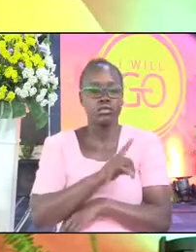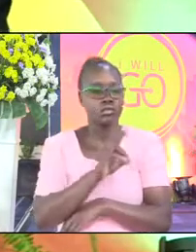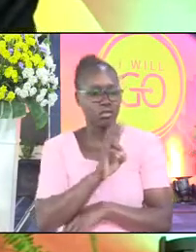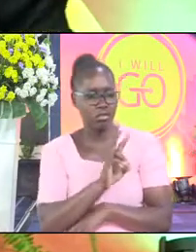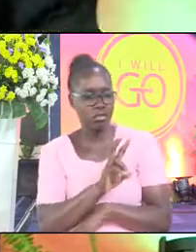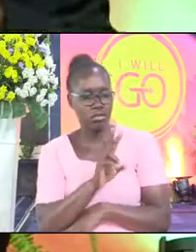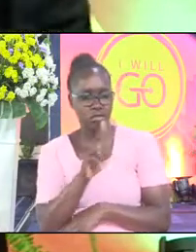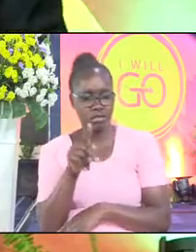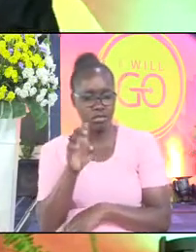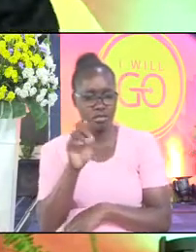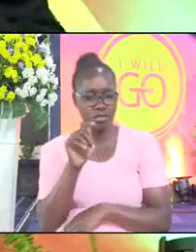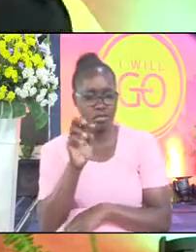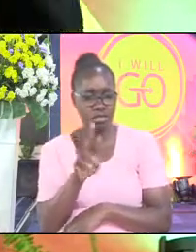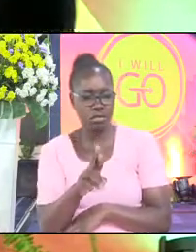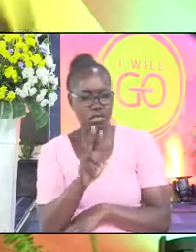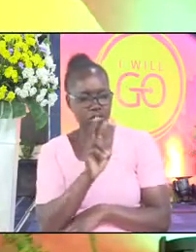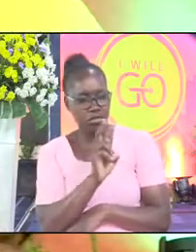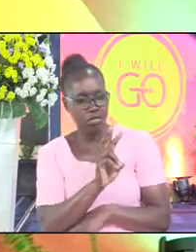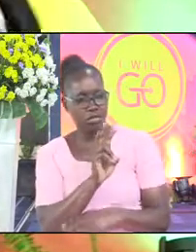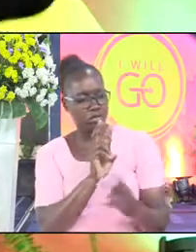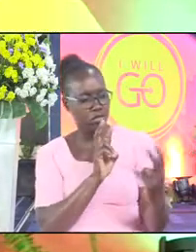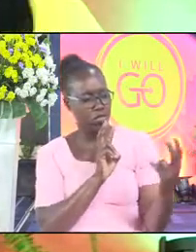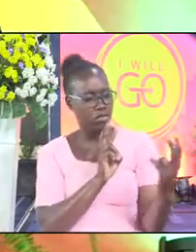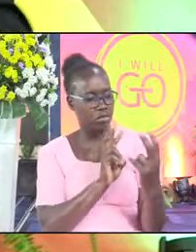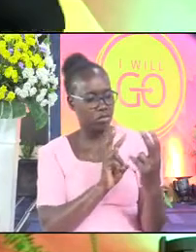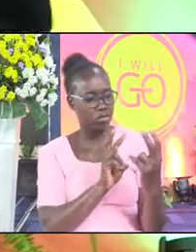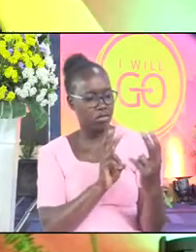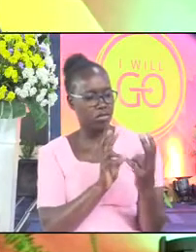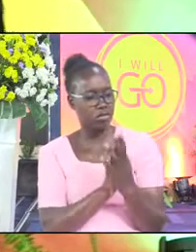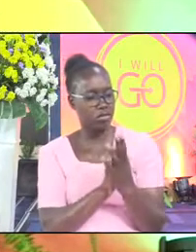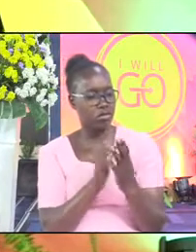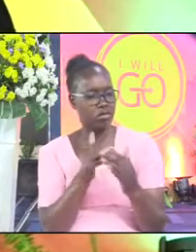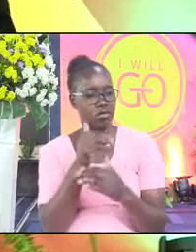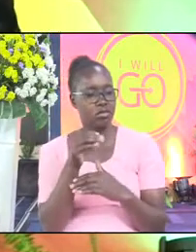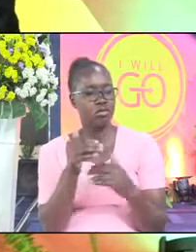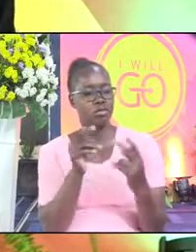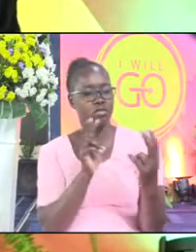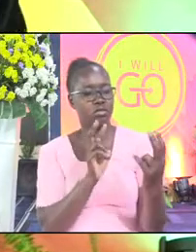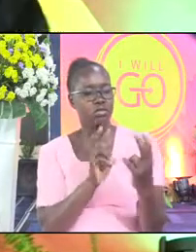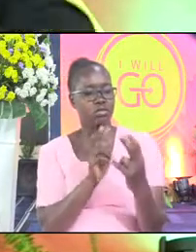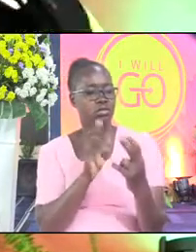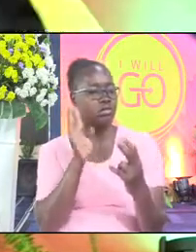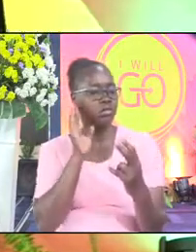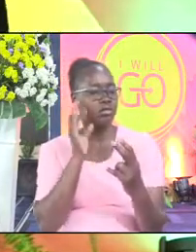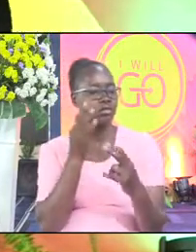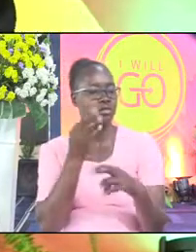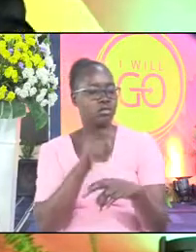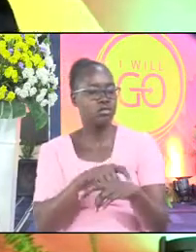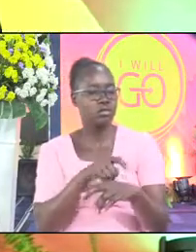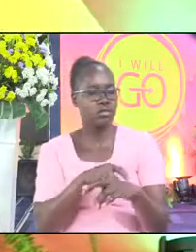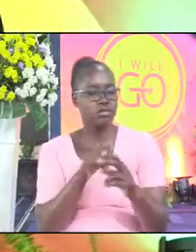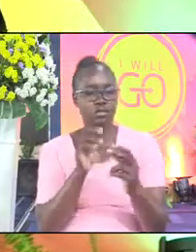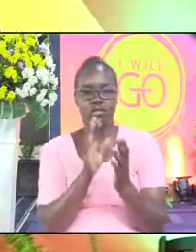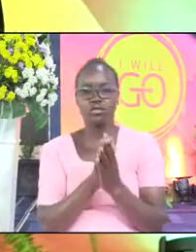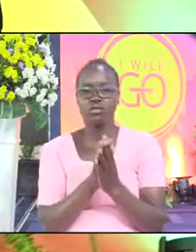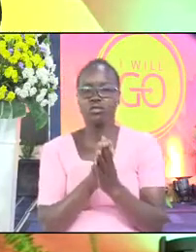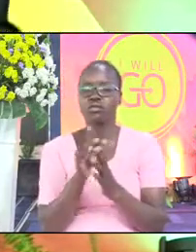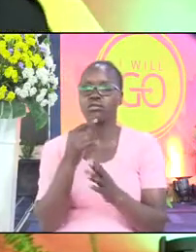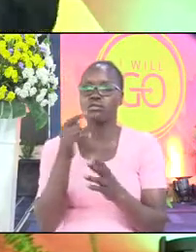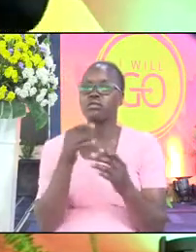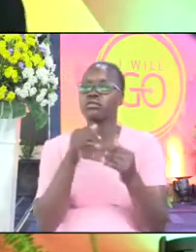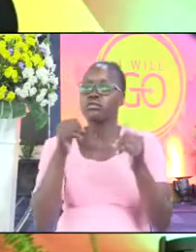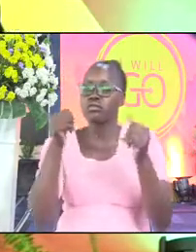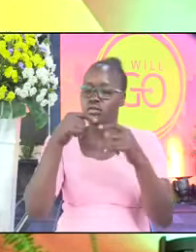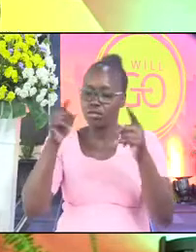at Peter, and Peter saw himself. After Peter had denied Jesus 3 times, Peter saw himself